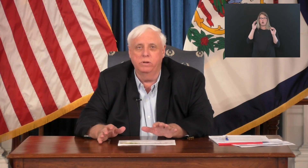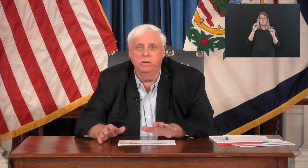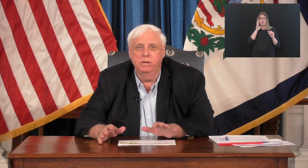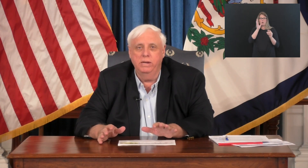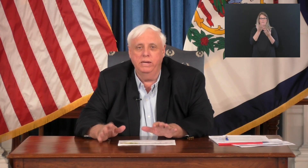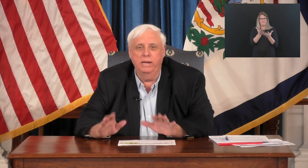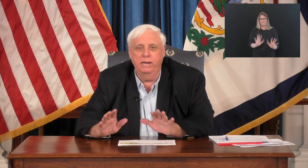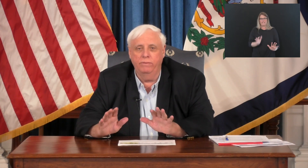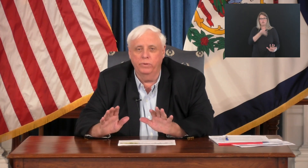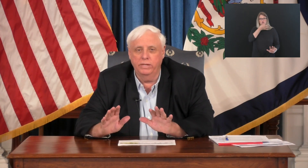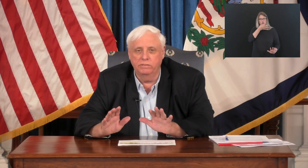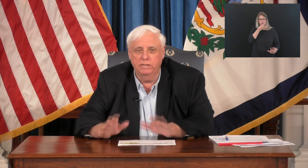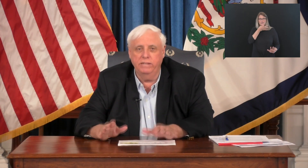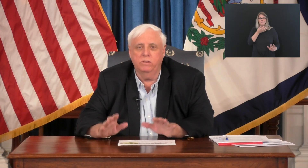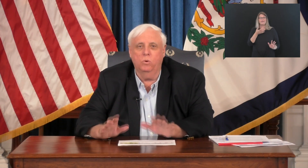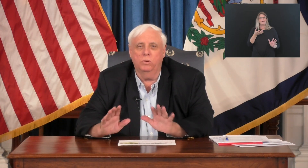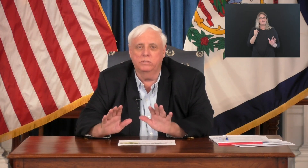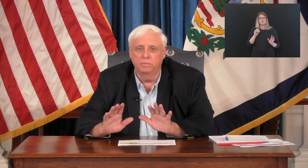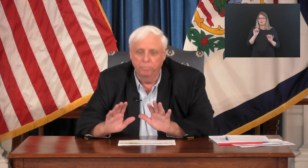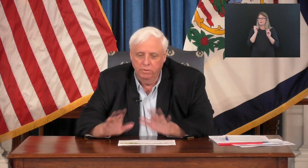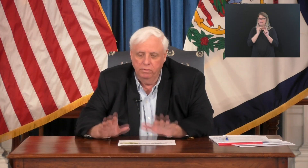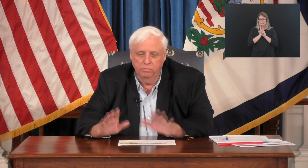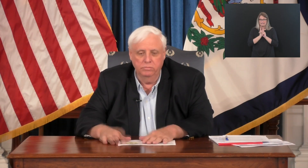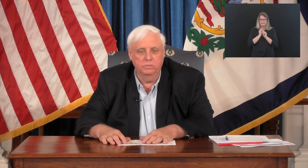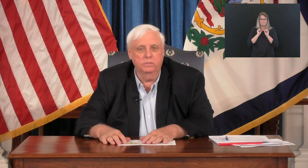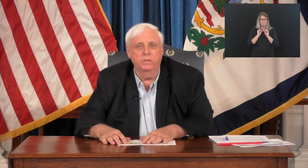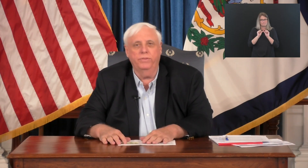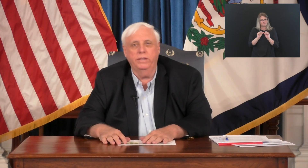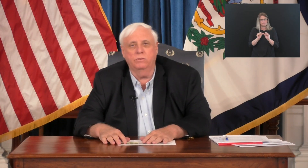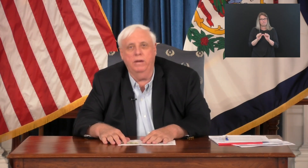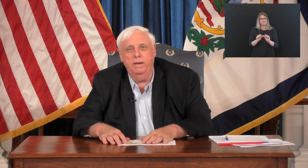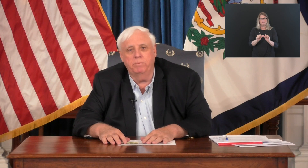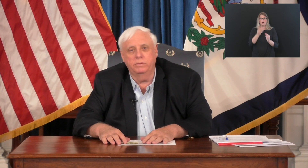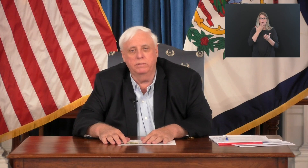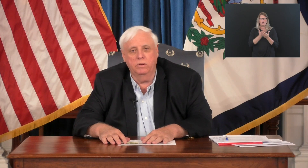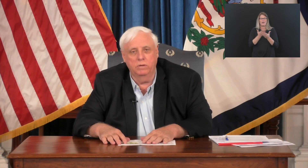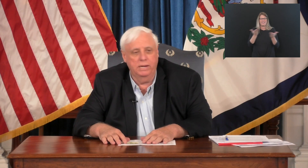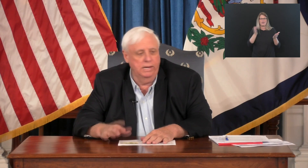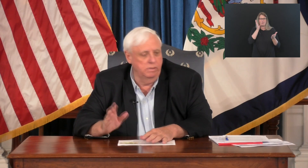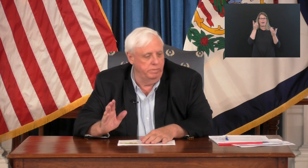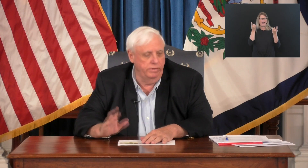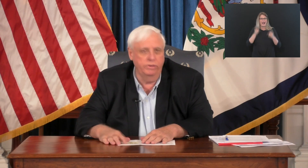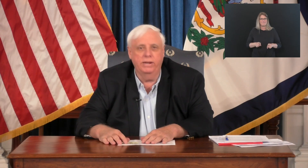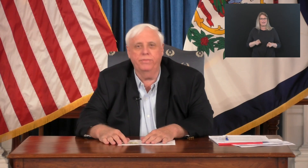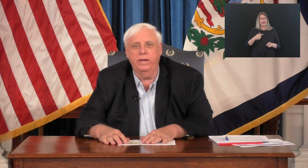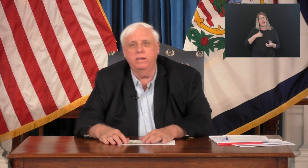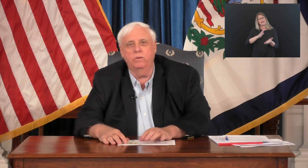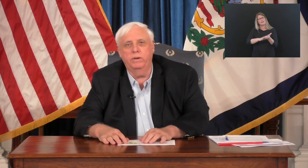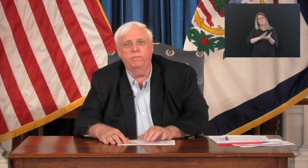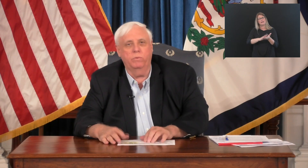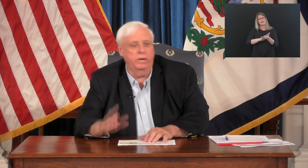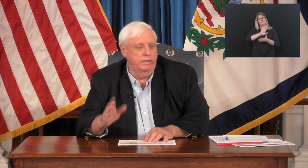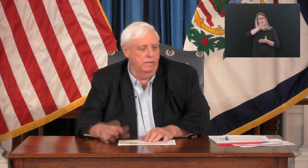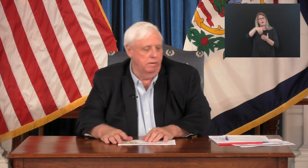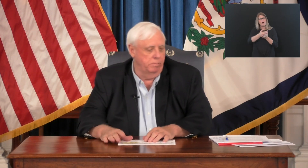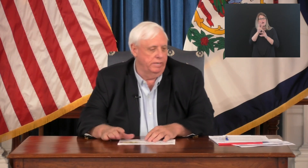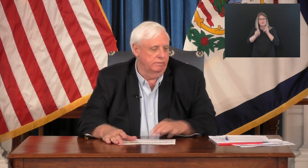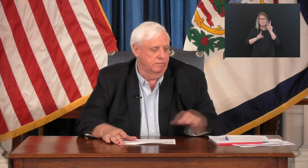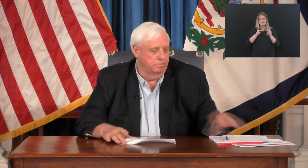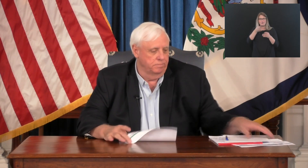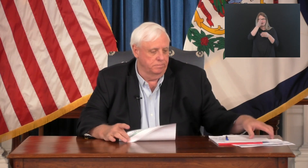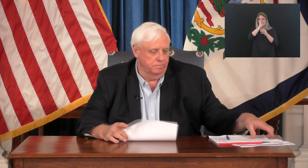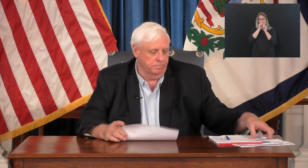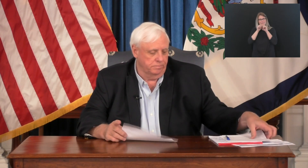go. And if we can stay the course, good things will happen. So I commend you and I thank you in every way, and God